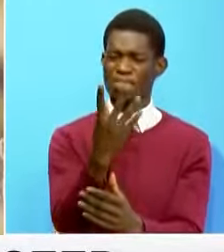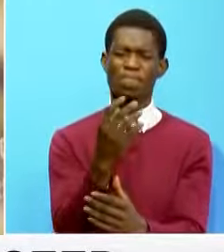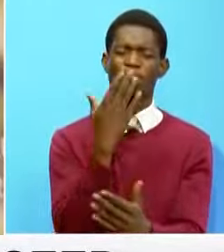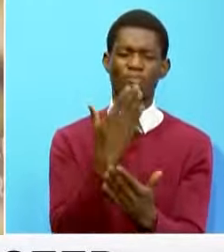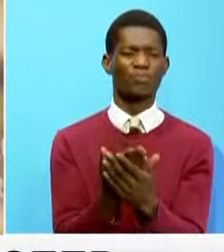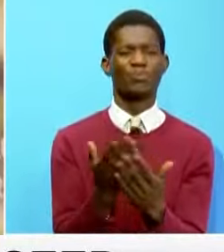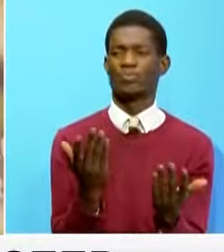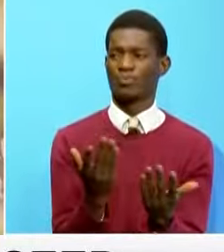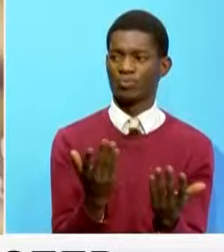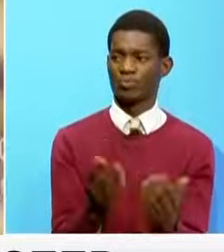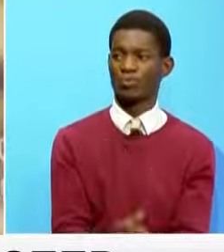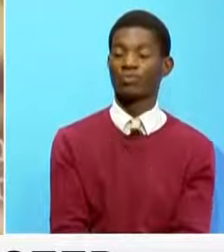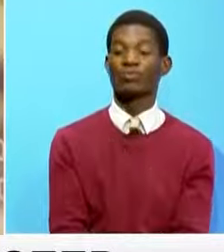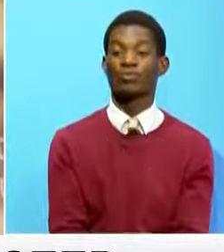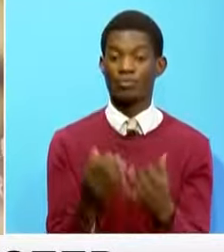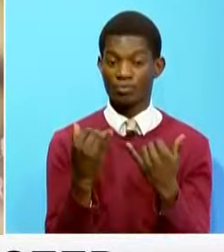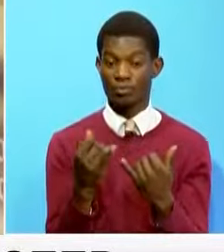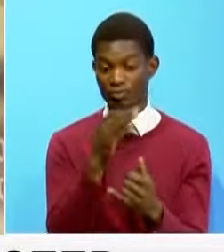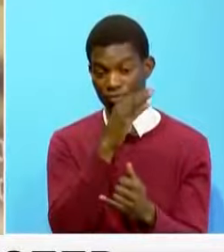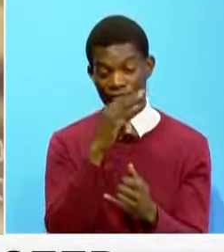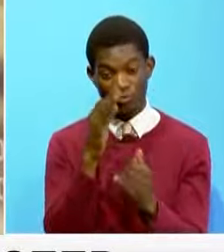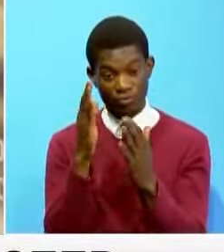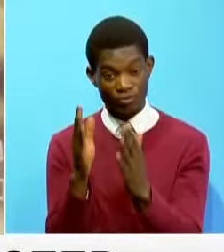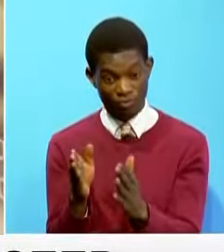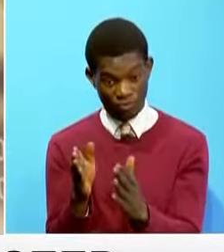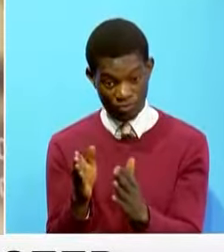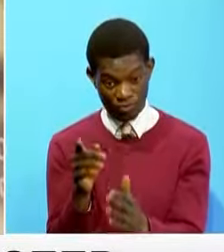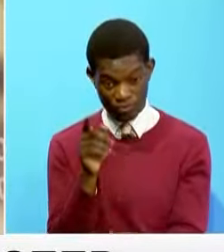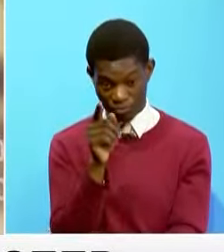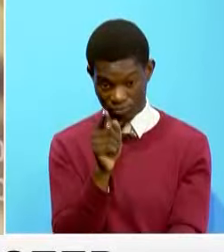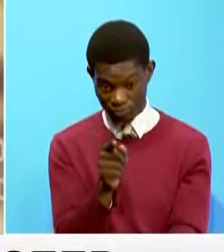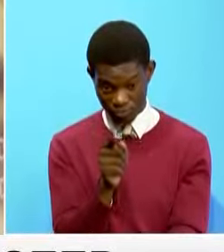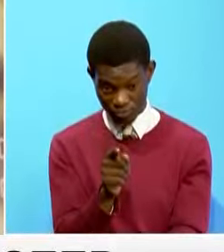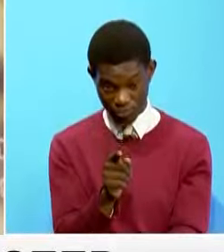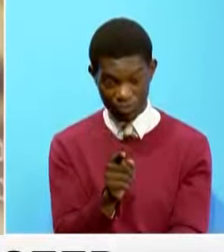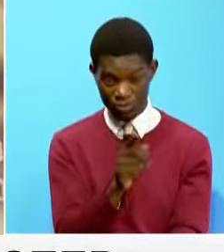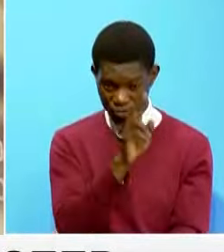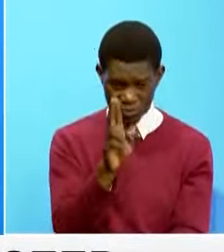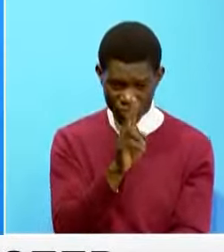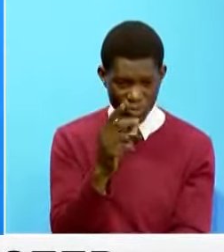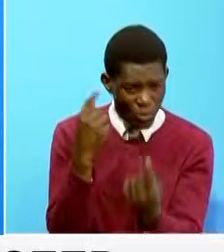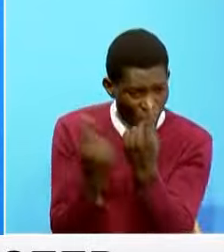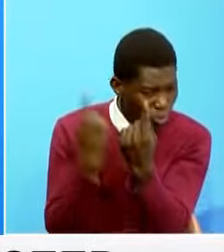are farmers through TLC that are doing irrigation, and